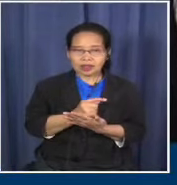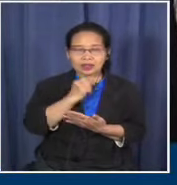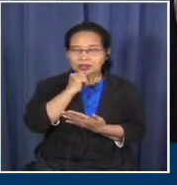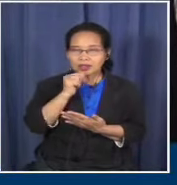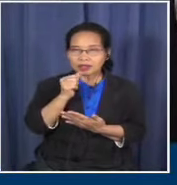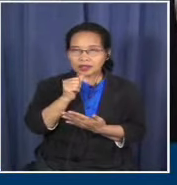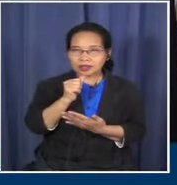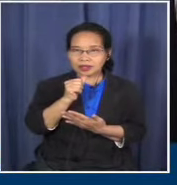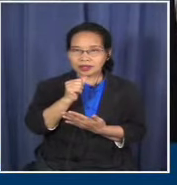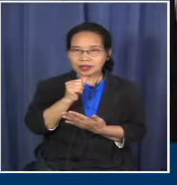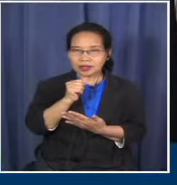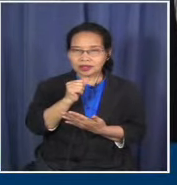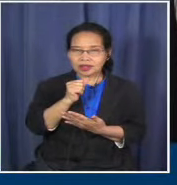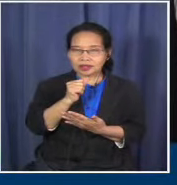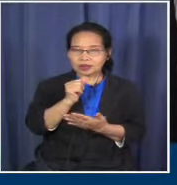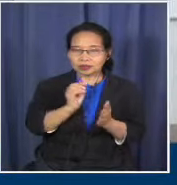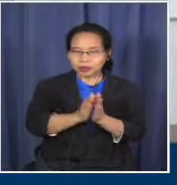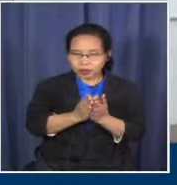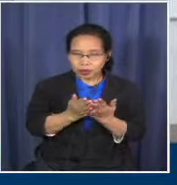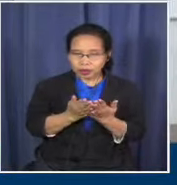truth.